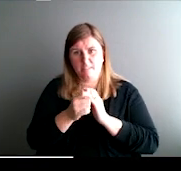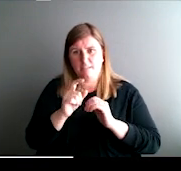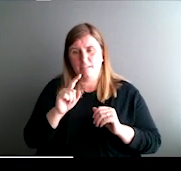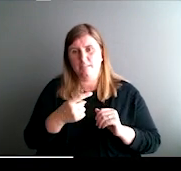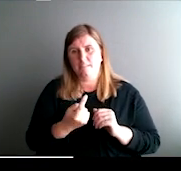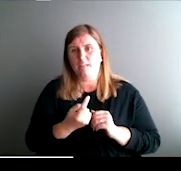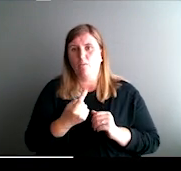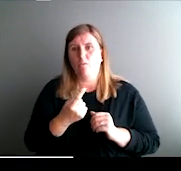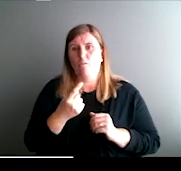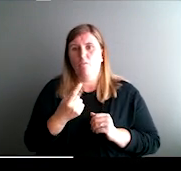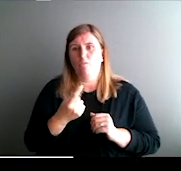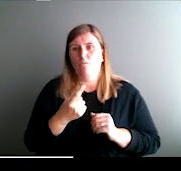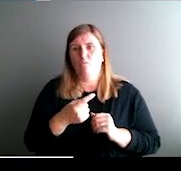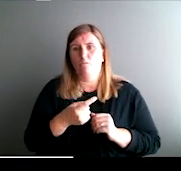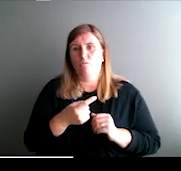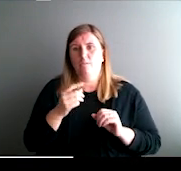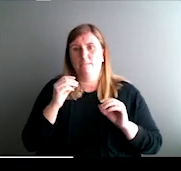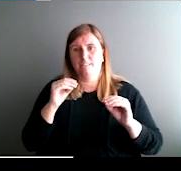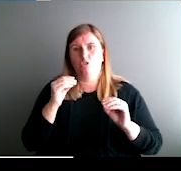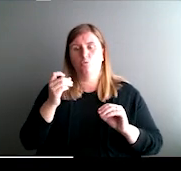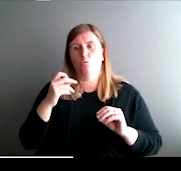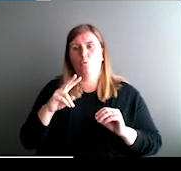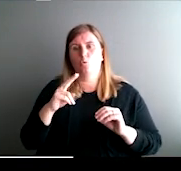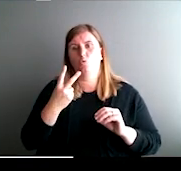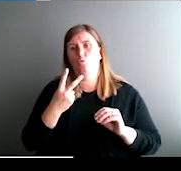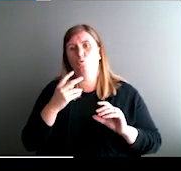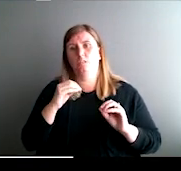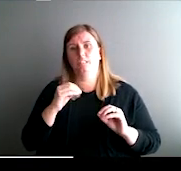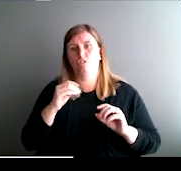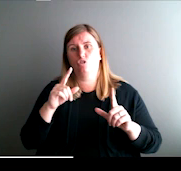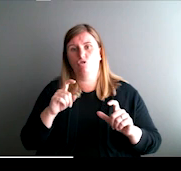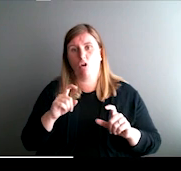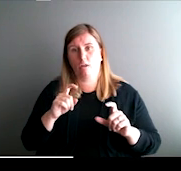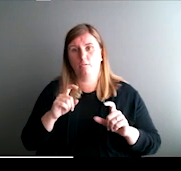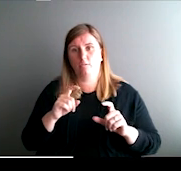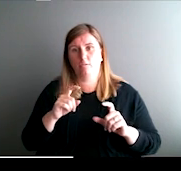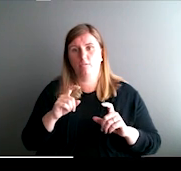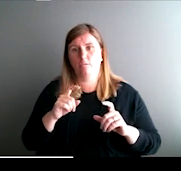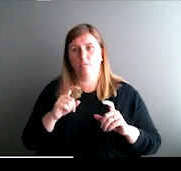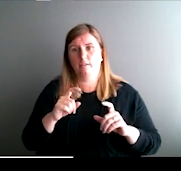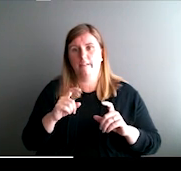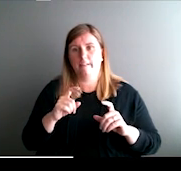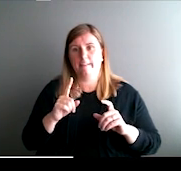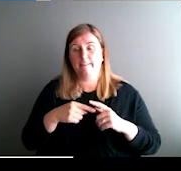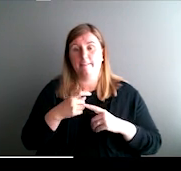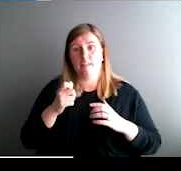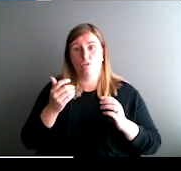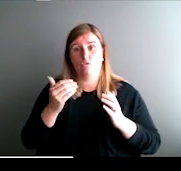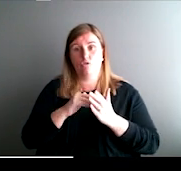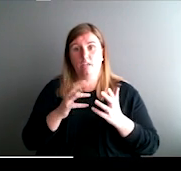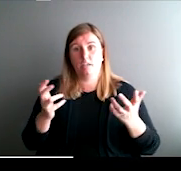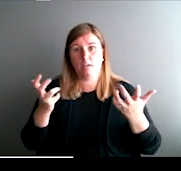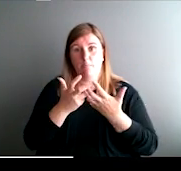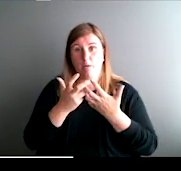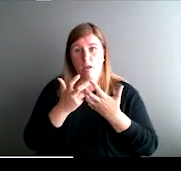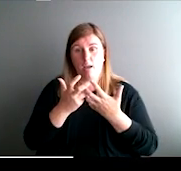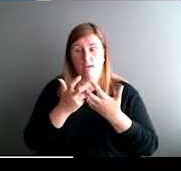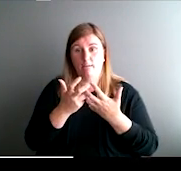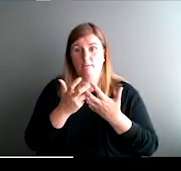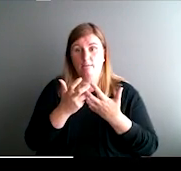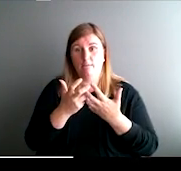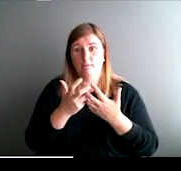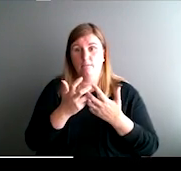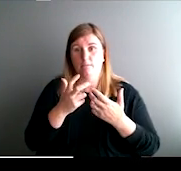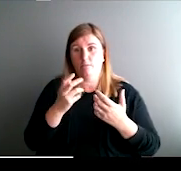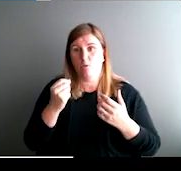single teaching or 2 teaching trials, and when they can recombine these things.